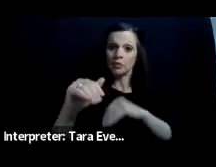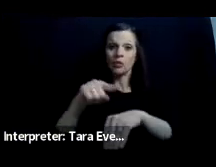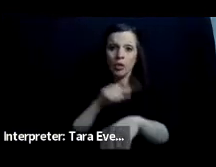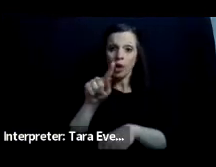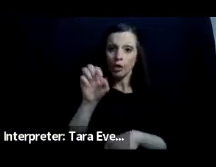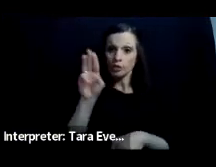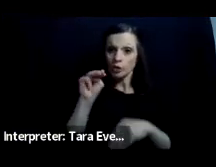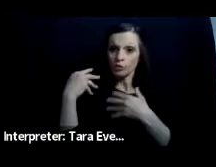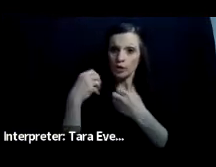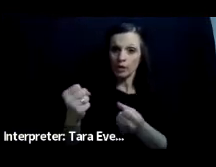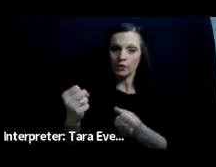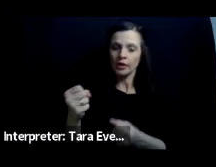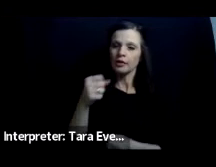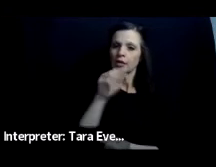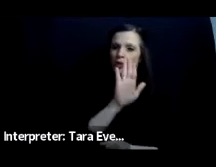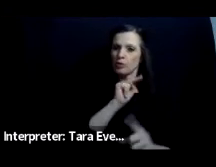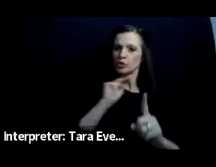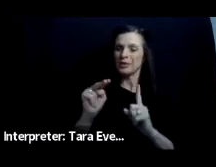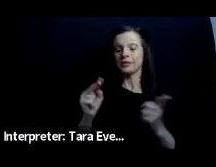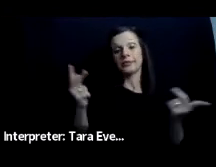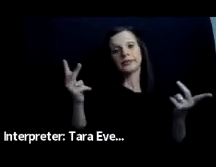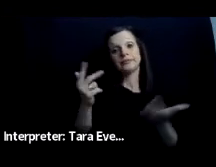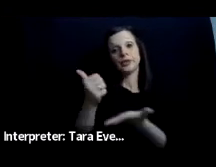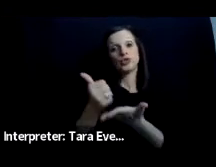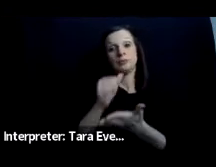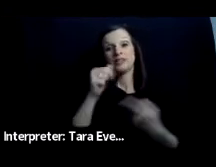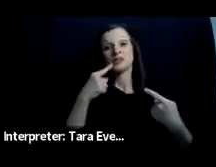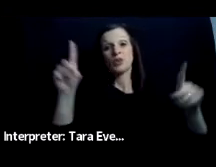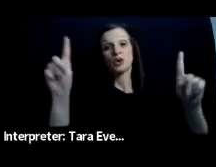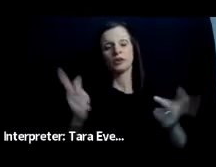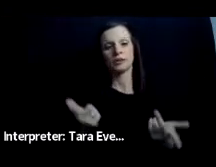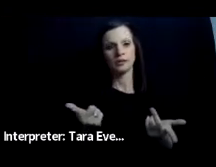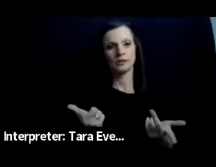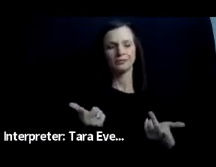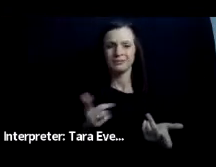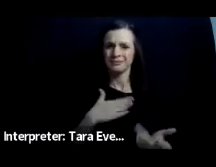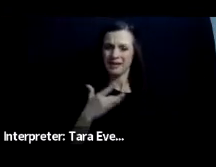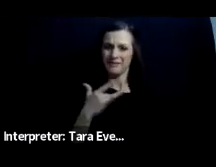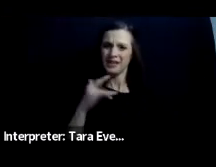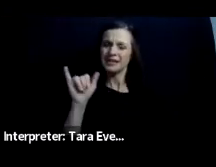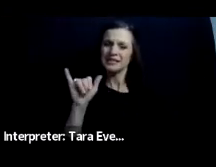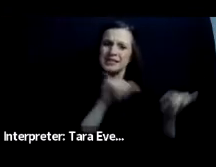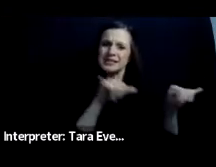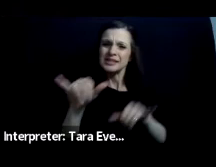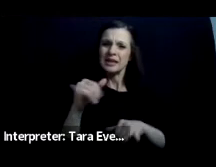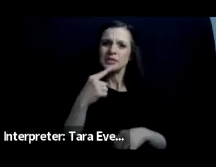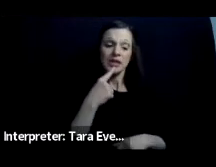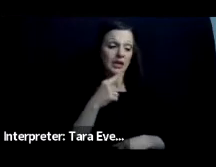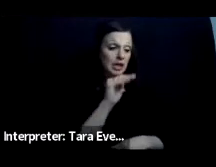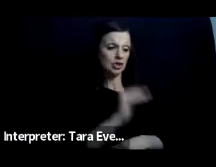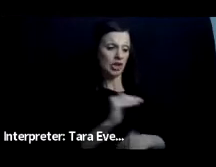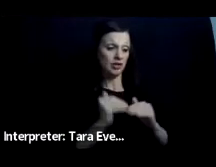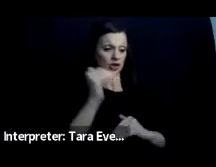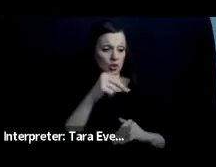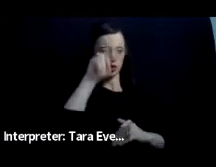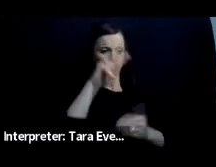Well, you know, it's sort of like, my feeling about that is it's sort of like saying that a child is too stupid to learn, basically because the teacher